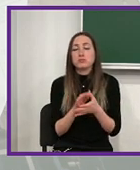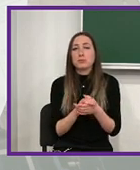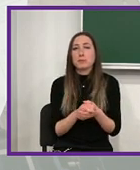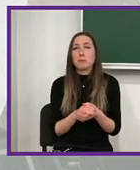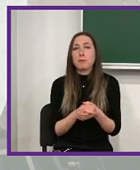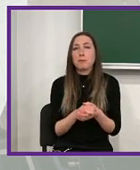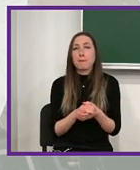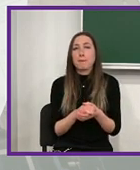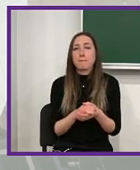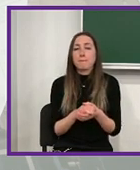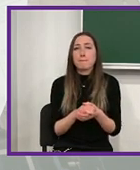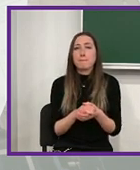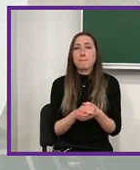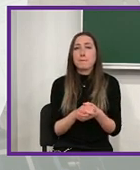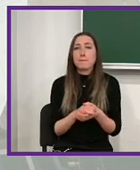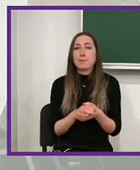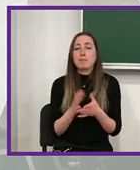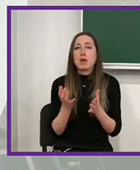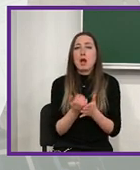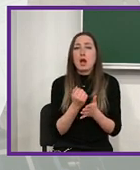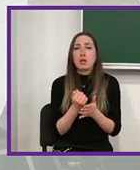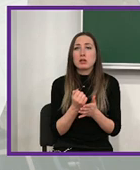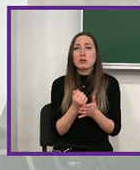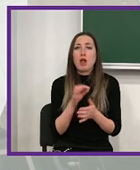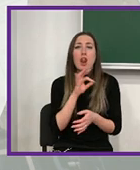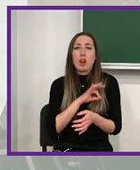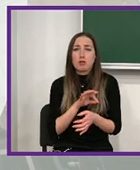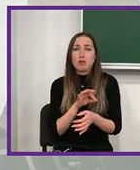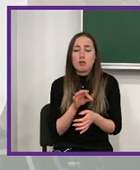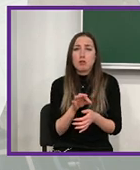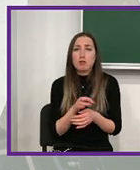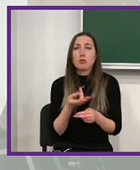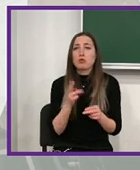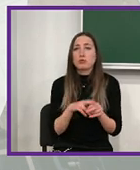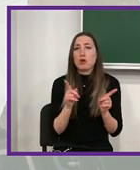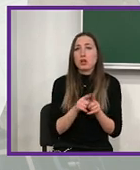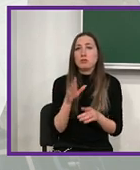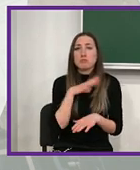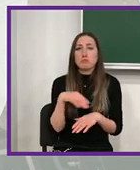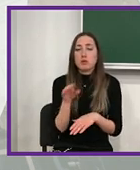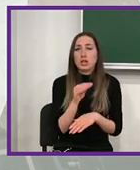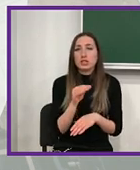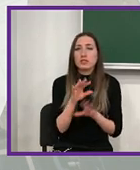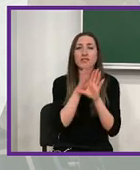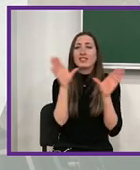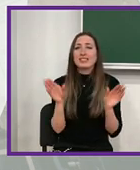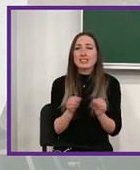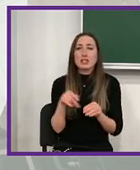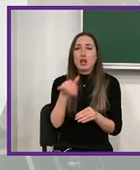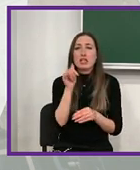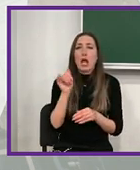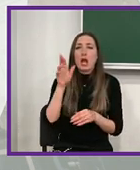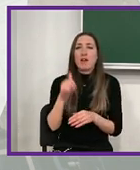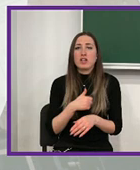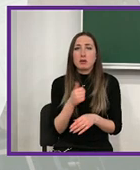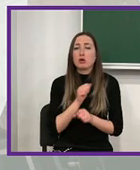of the human rights impact assessments. And here we initiated a global project across Yara to ensure that all Yara employees are paid a